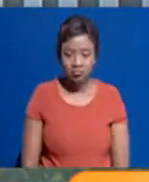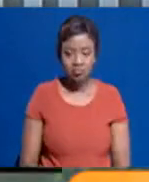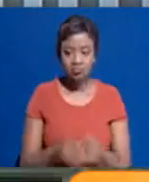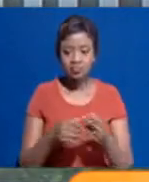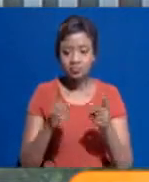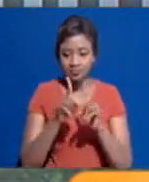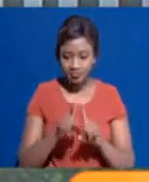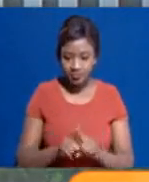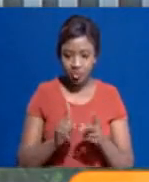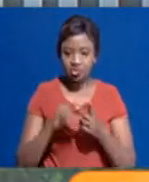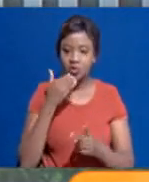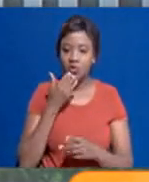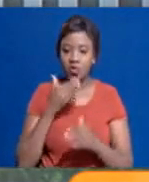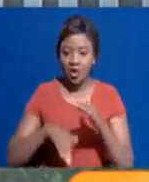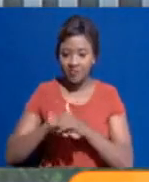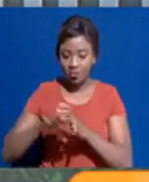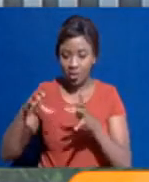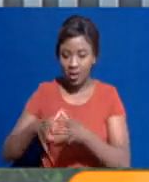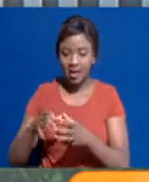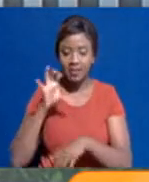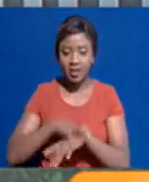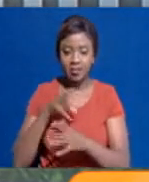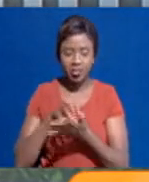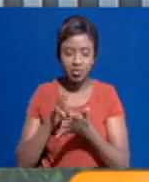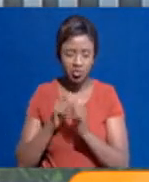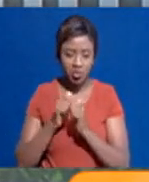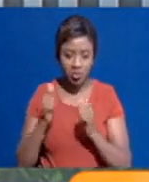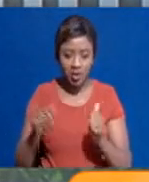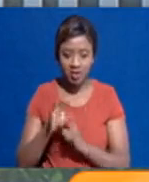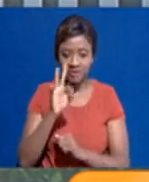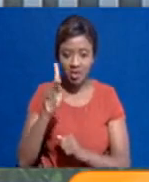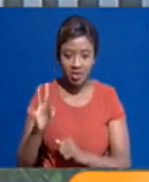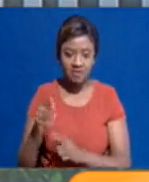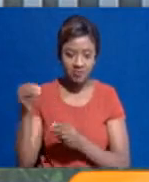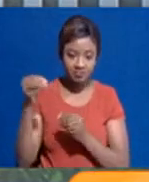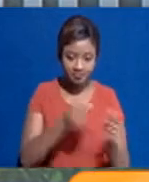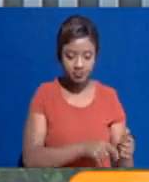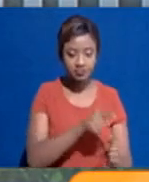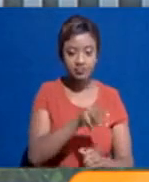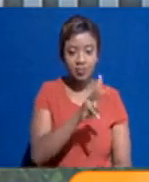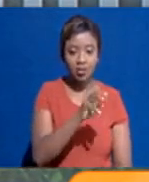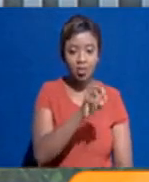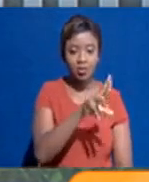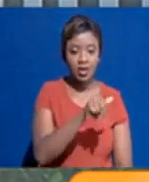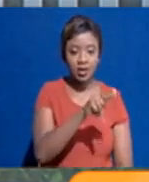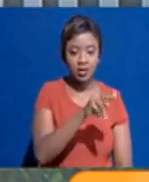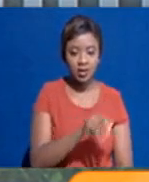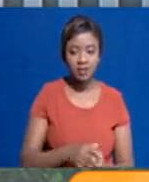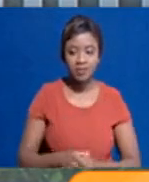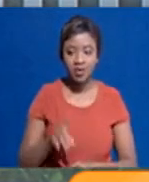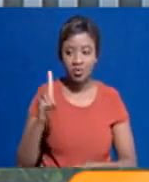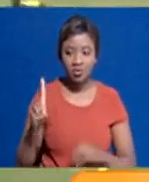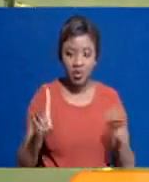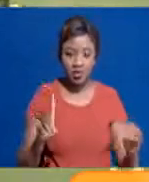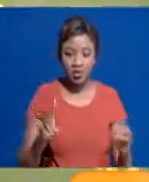Meanwhile, AFC Leopards booked a place in the quarterfinals of the FKF Cup after beating Murang'a Seals 1-0 at Kasarani Stadium.